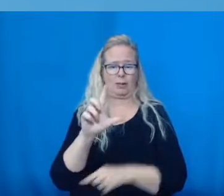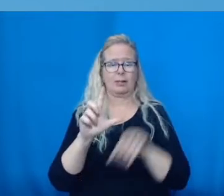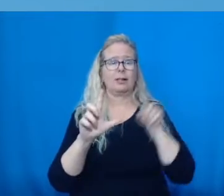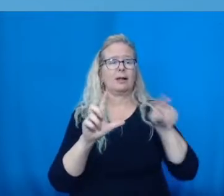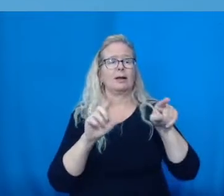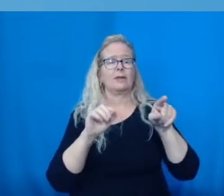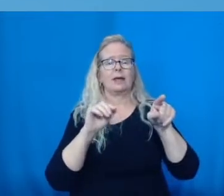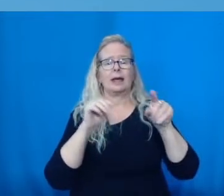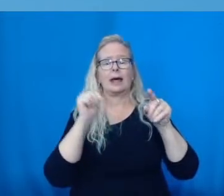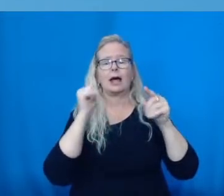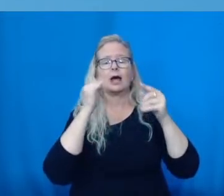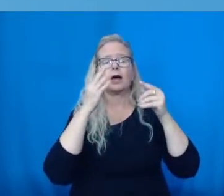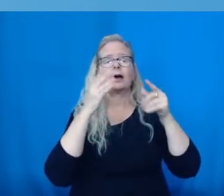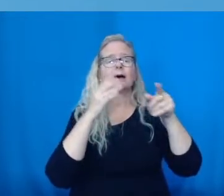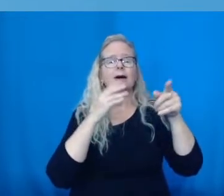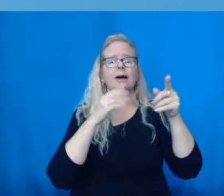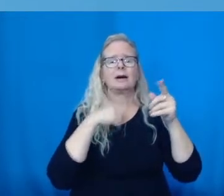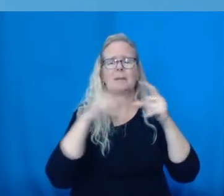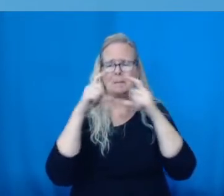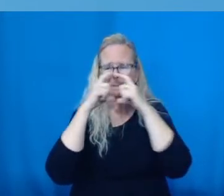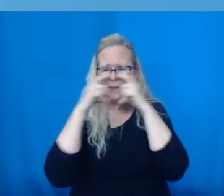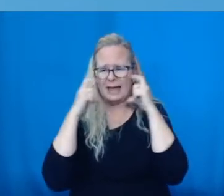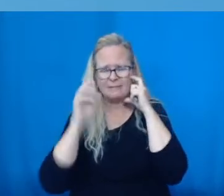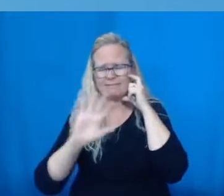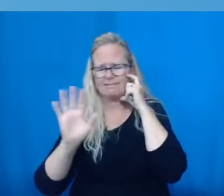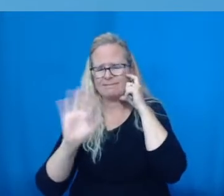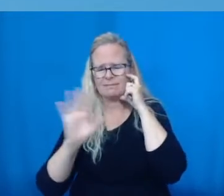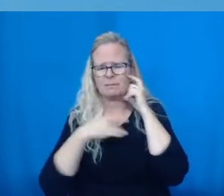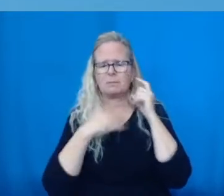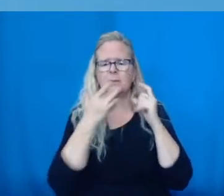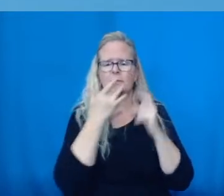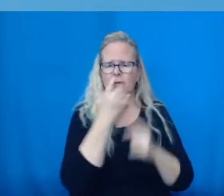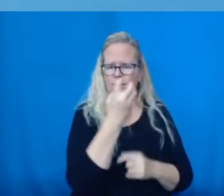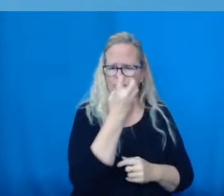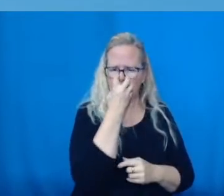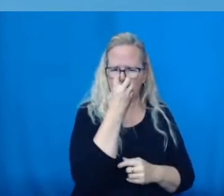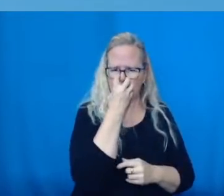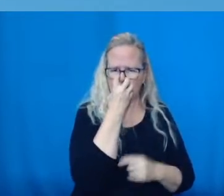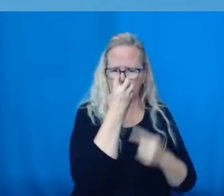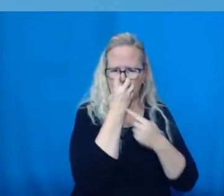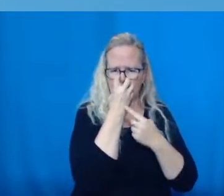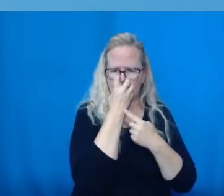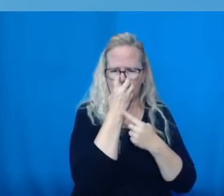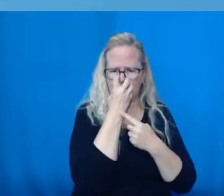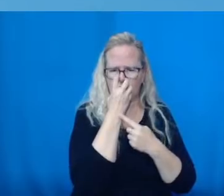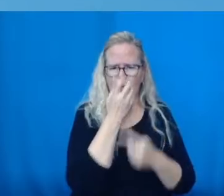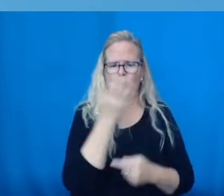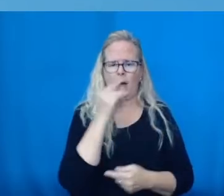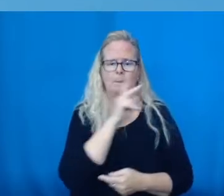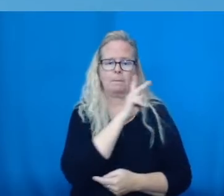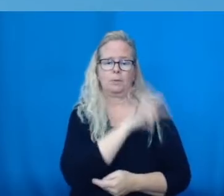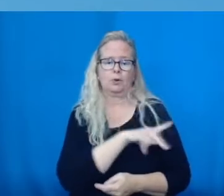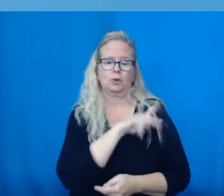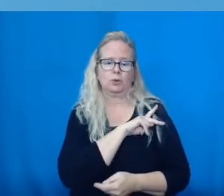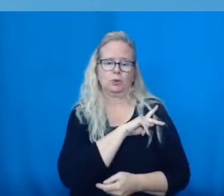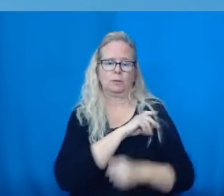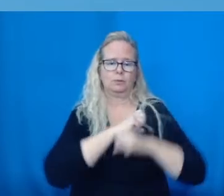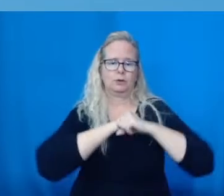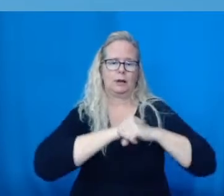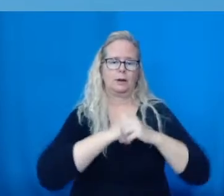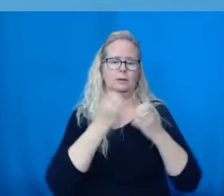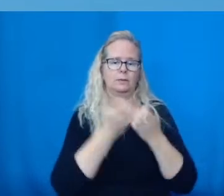protective equipment. They're not just a barrier that goes in the face, they protect the wearer. But a lot of the